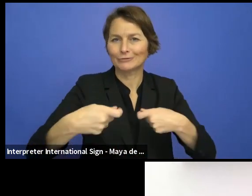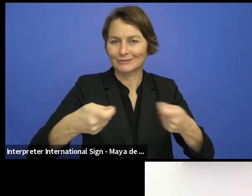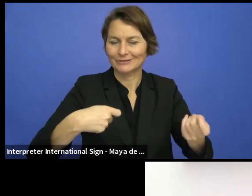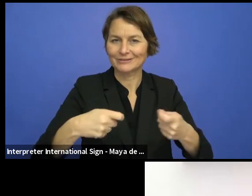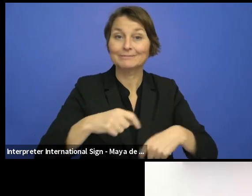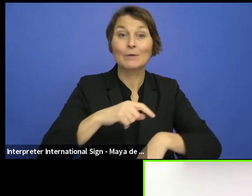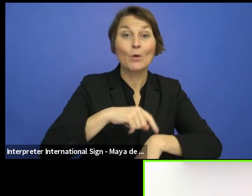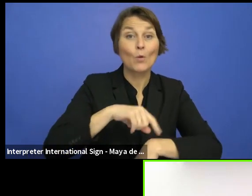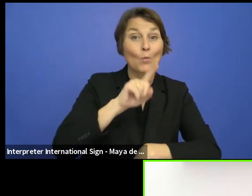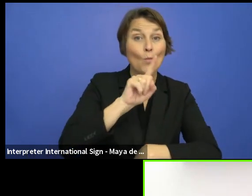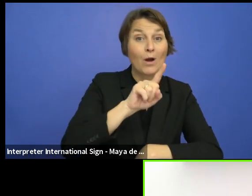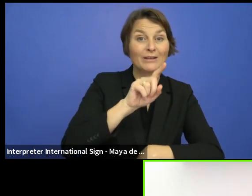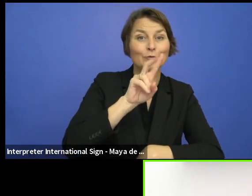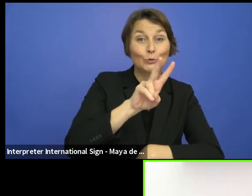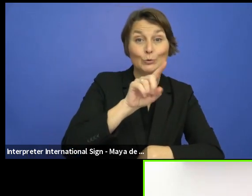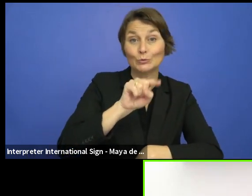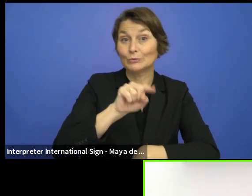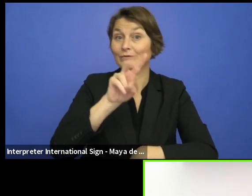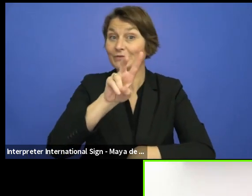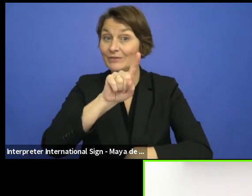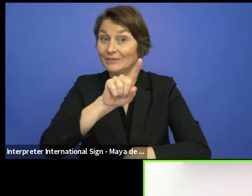course, online. The link